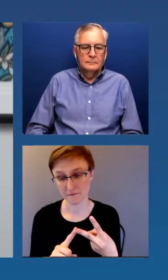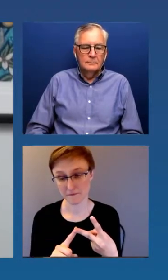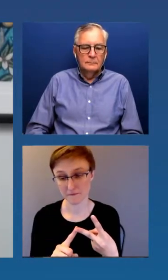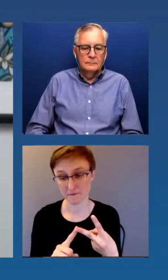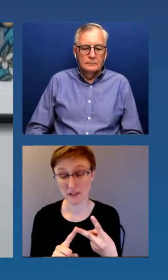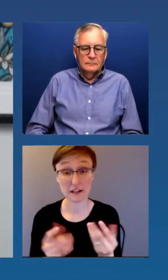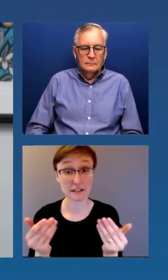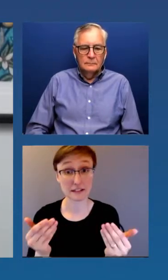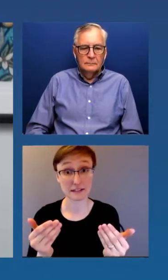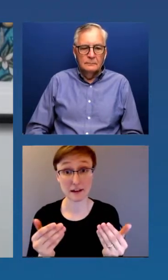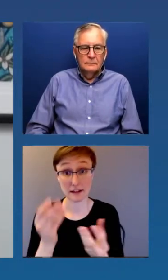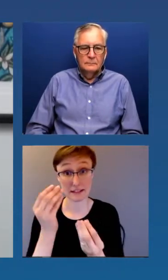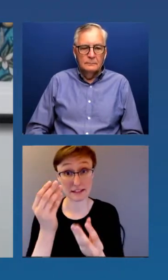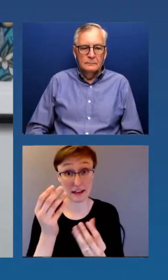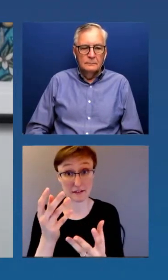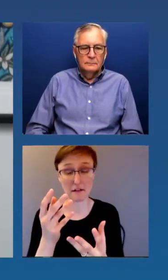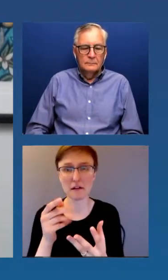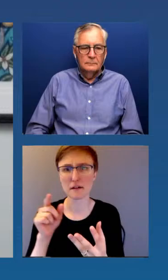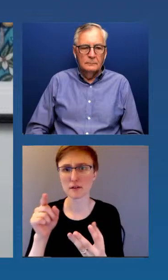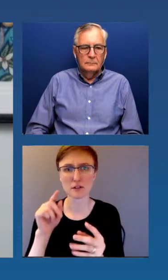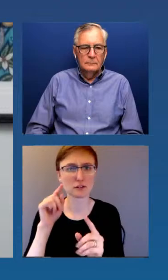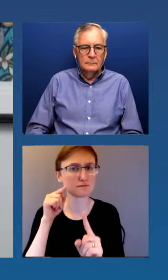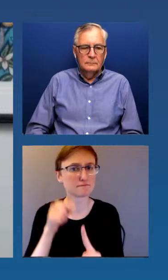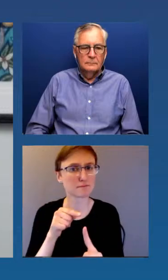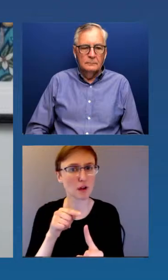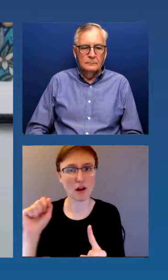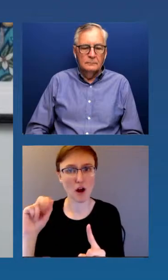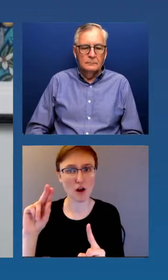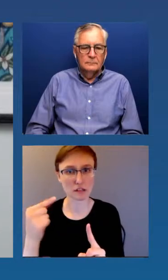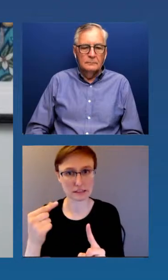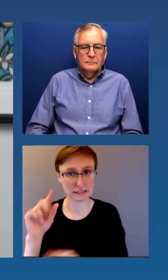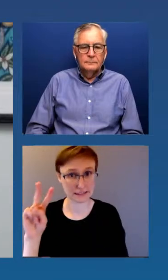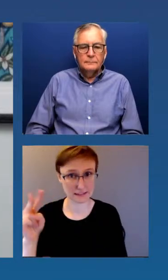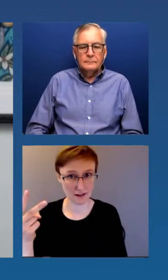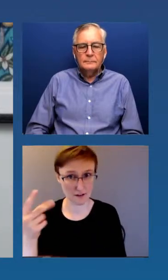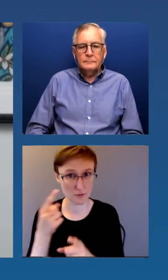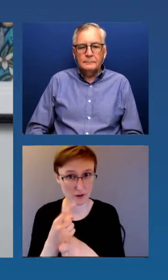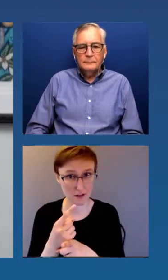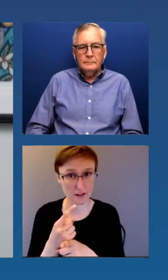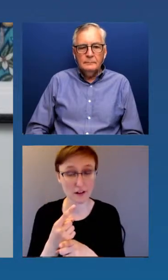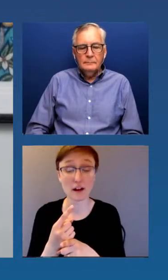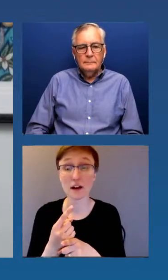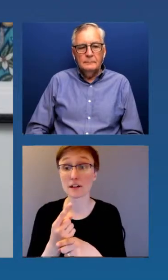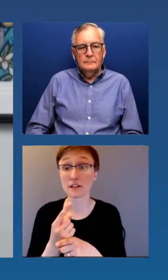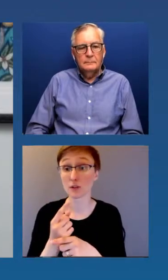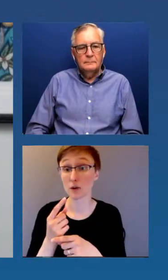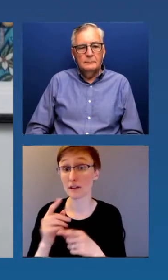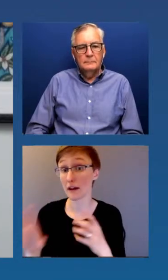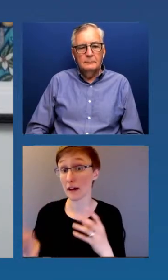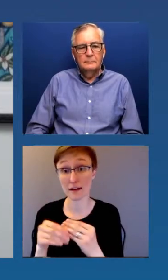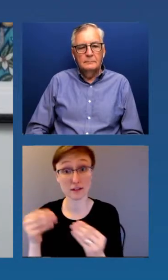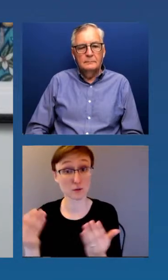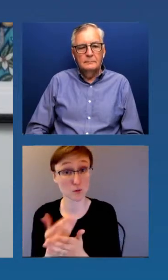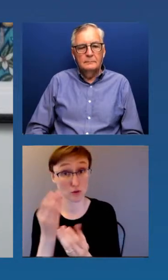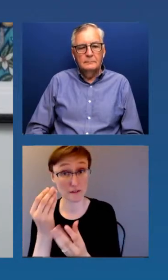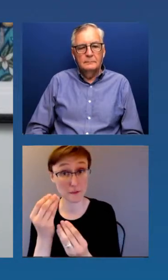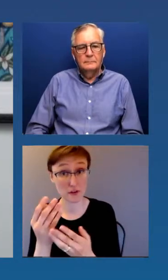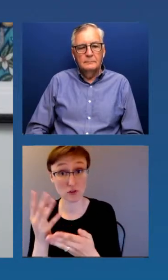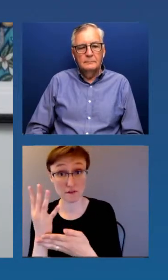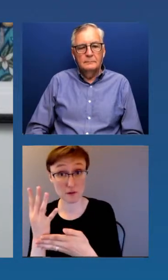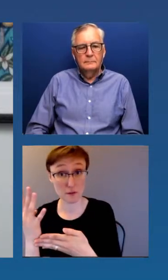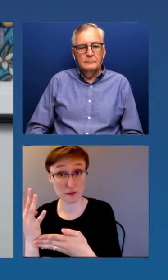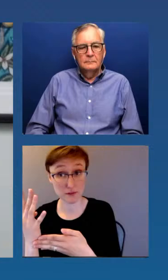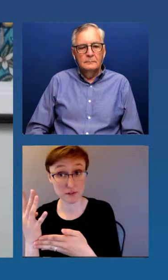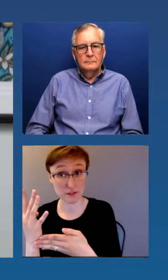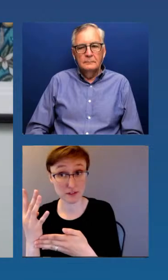today is only a point in time, right? It's as of August 2nd, here's what it is. And of course, it'll be 4 weeks before we even have a hint of a trend.